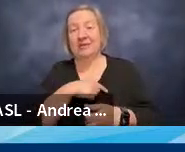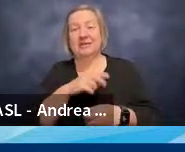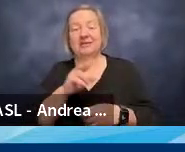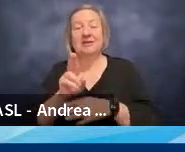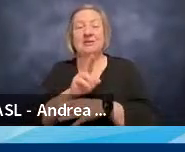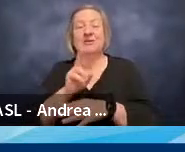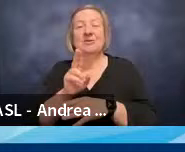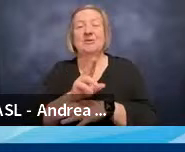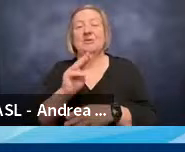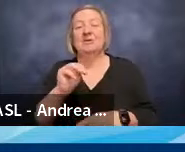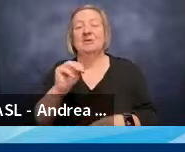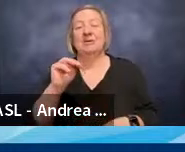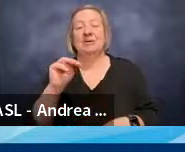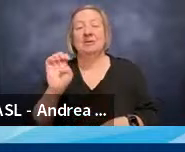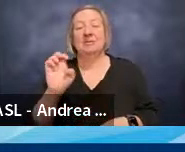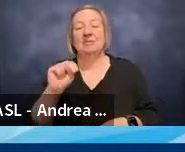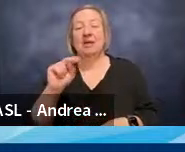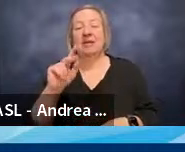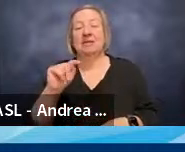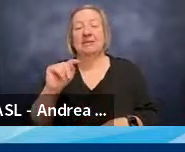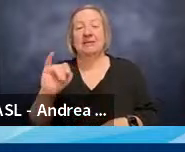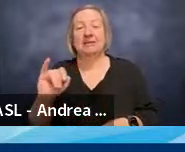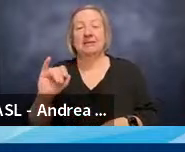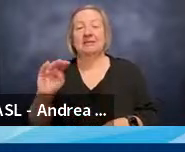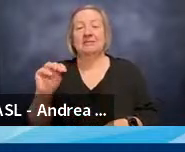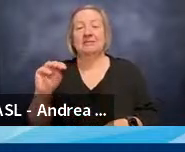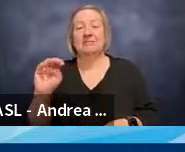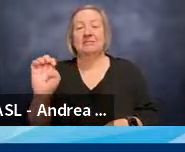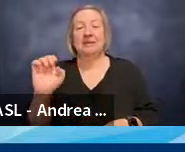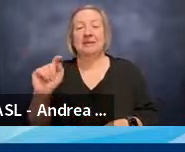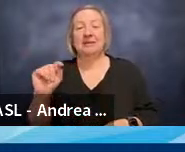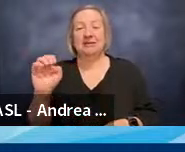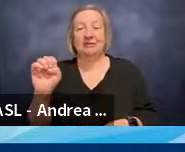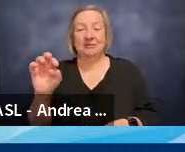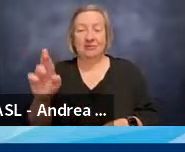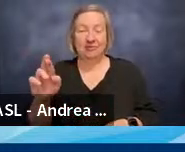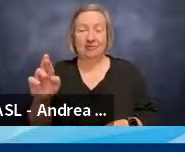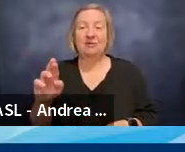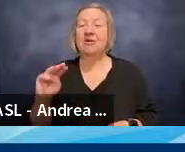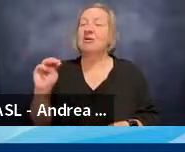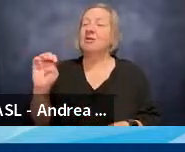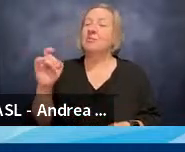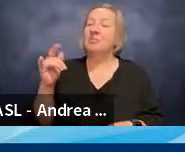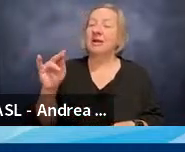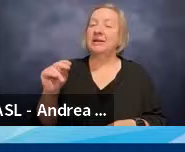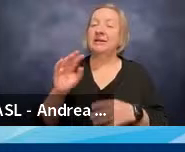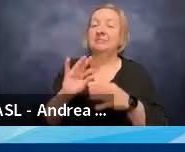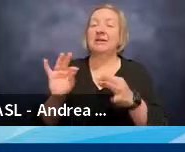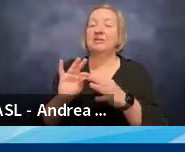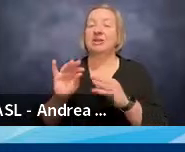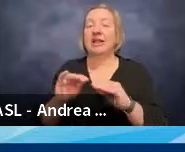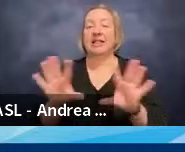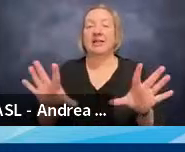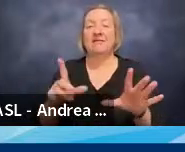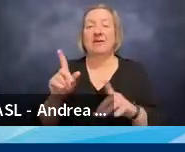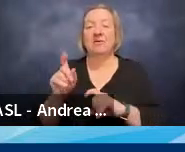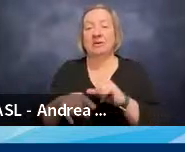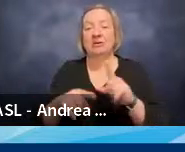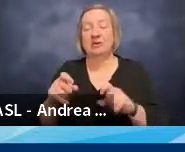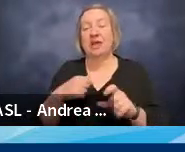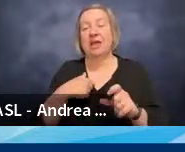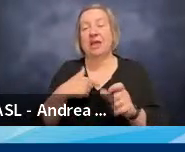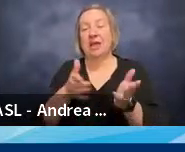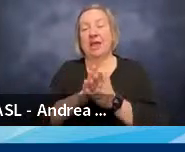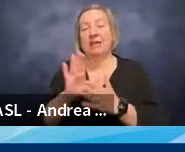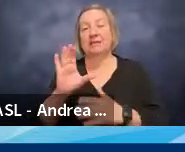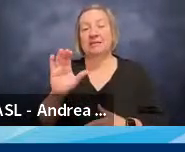the Mentimeter. And so Megan mentioned clarifying questions, but I do want to ask the